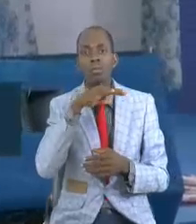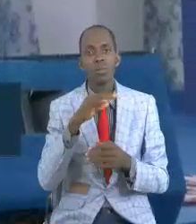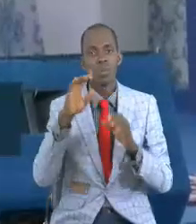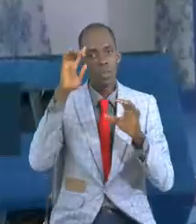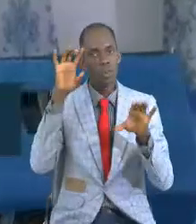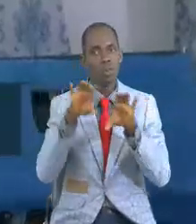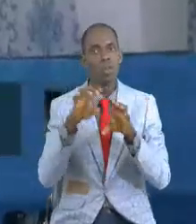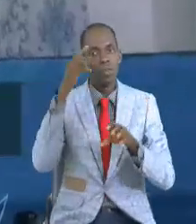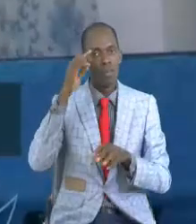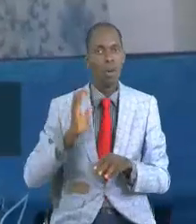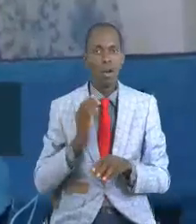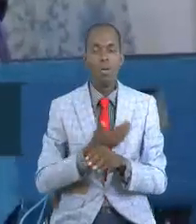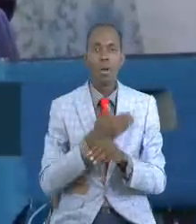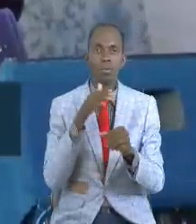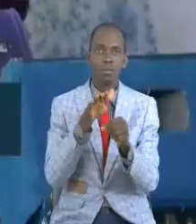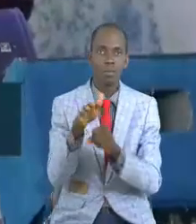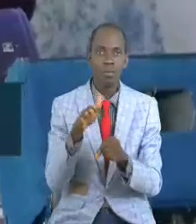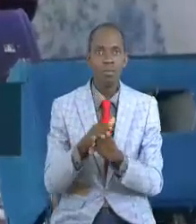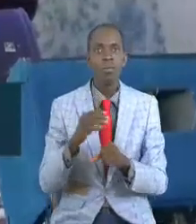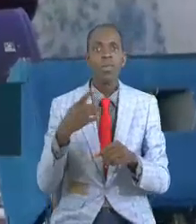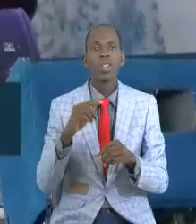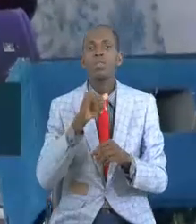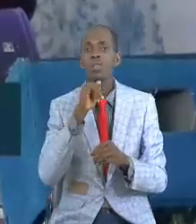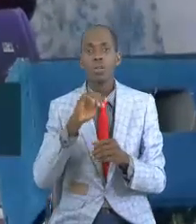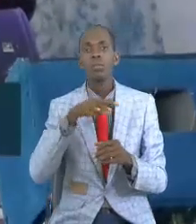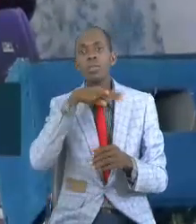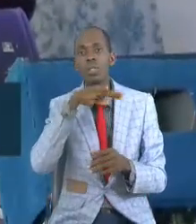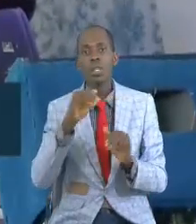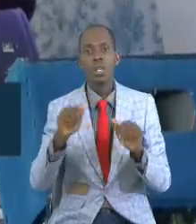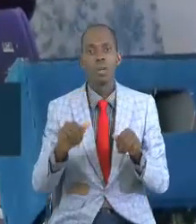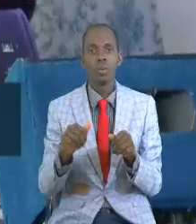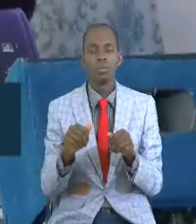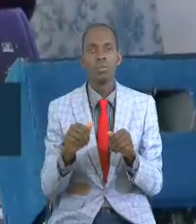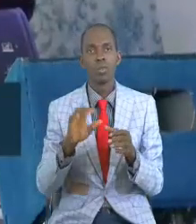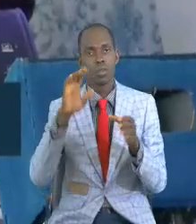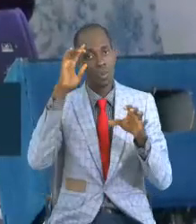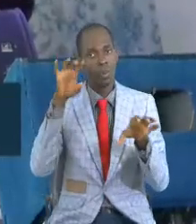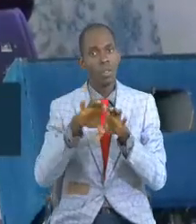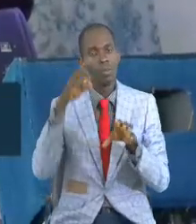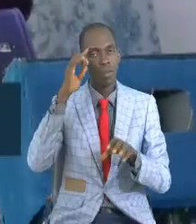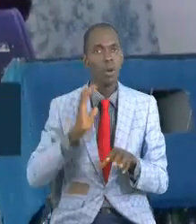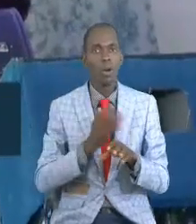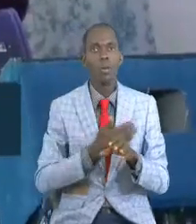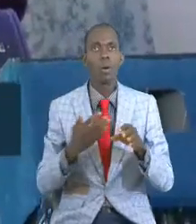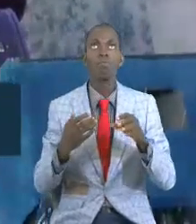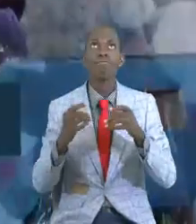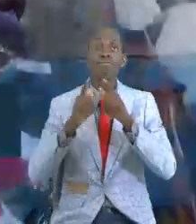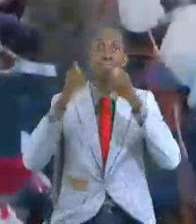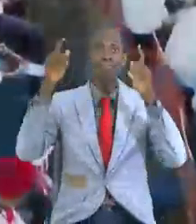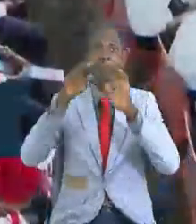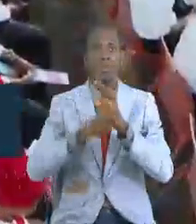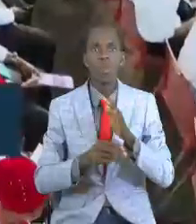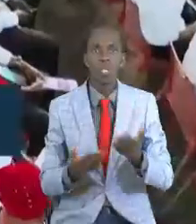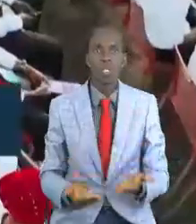sufficiency. Incomparable covenant for our supremacy, lifting us up than he